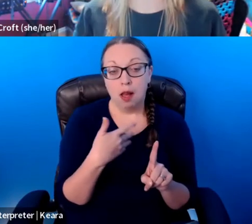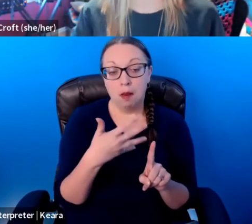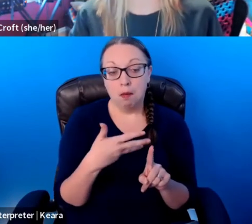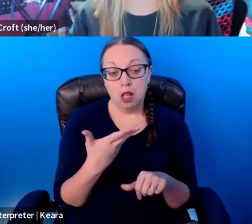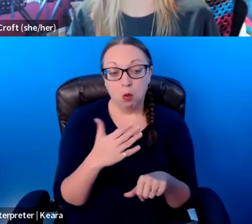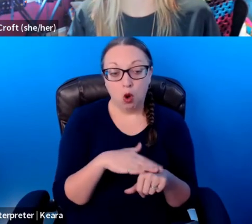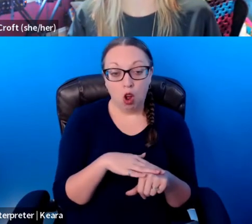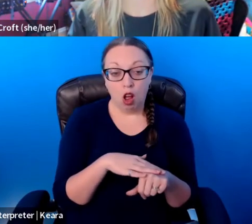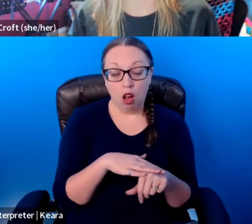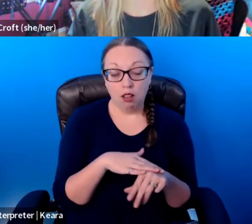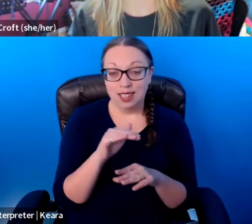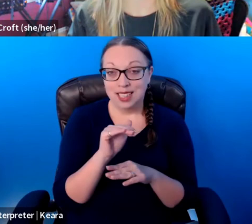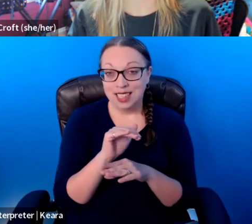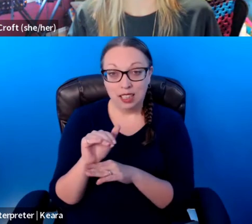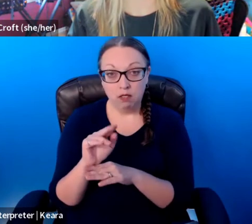on the evening news